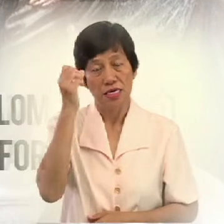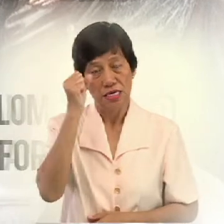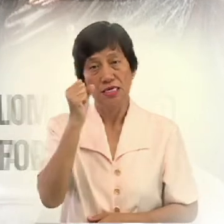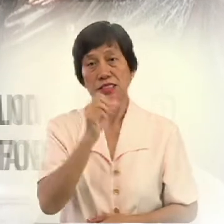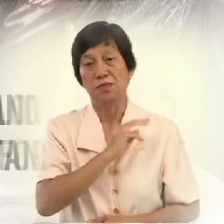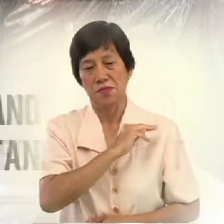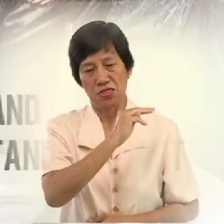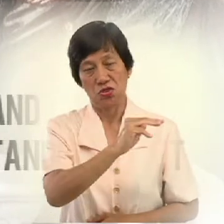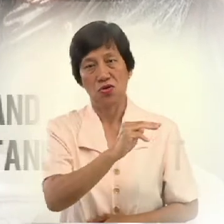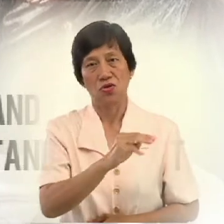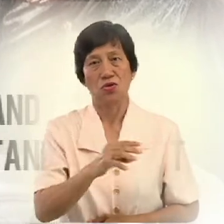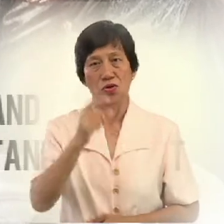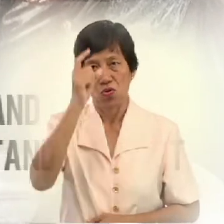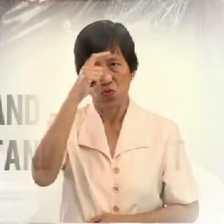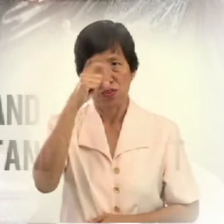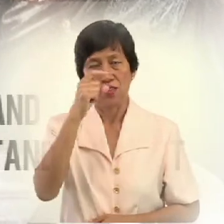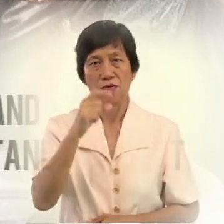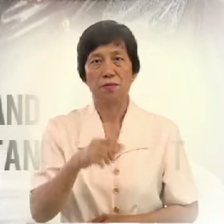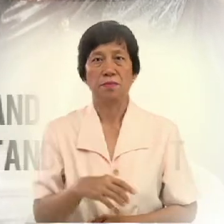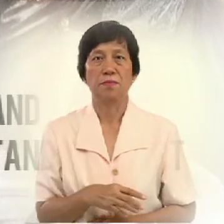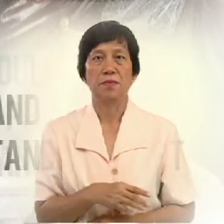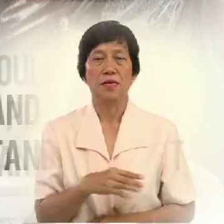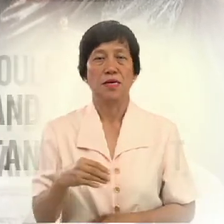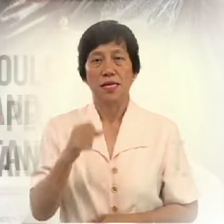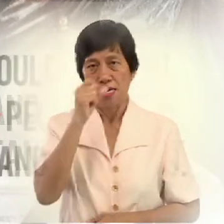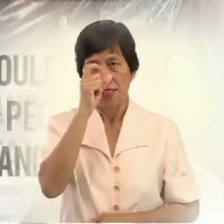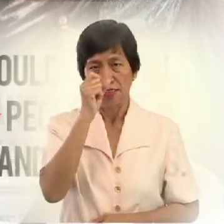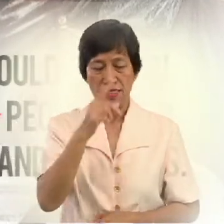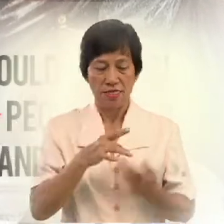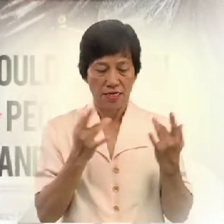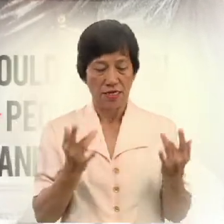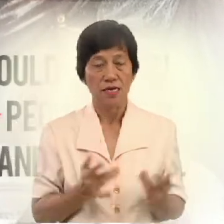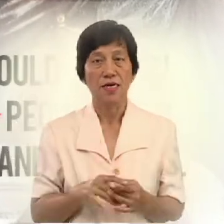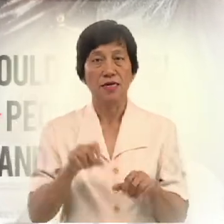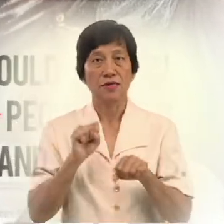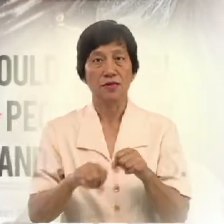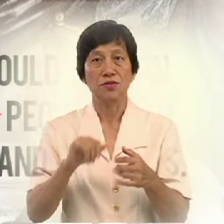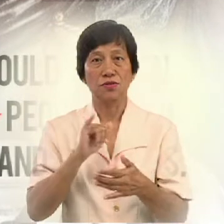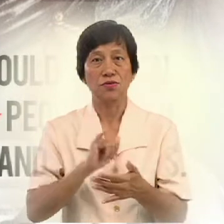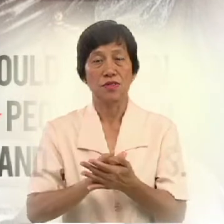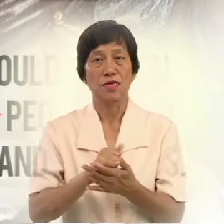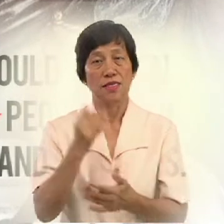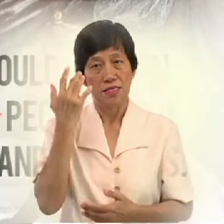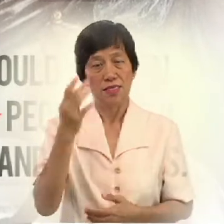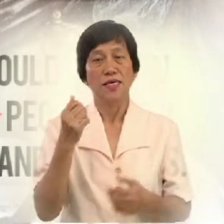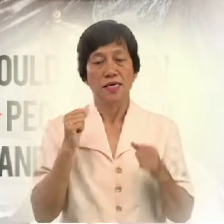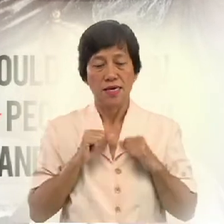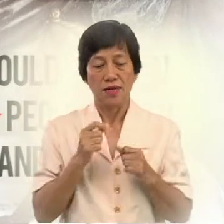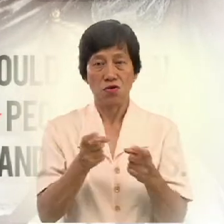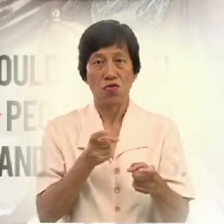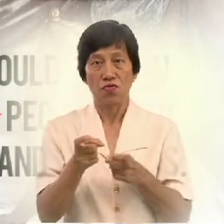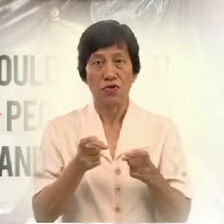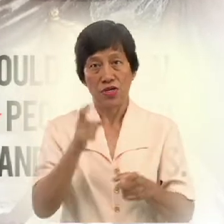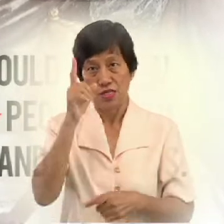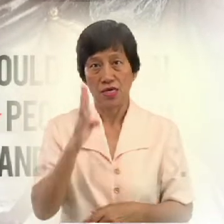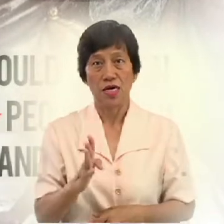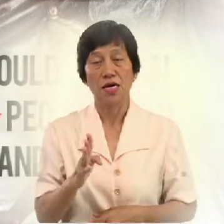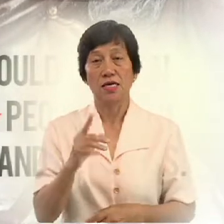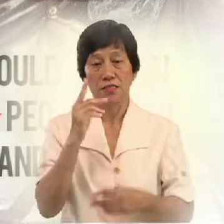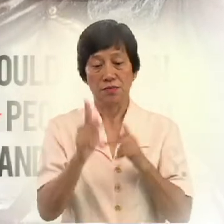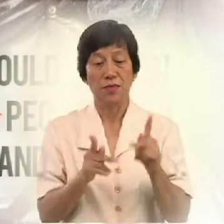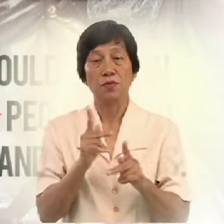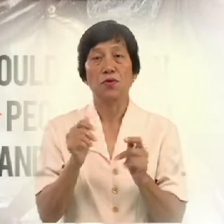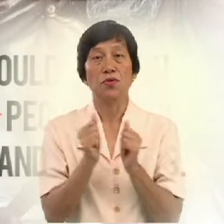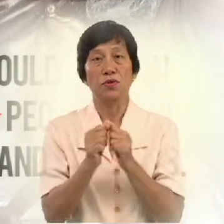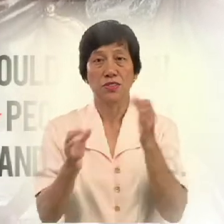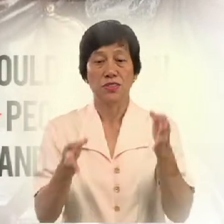wisdom, an understanding heart, so that he could govern God's people with justice,